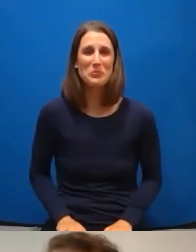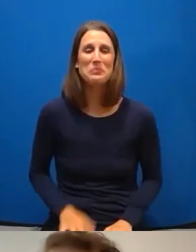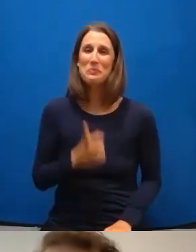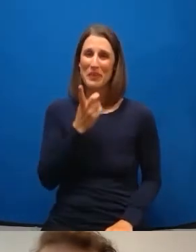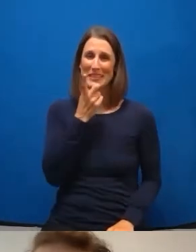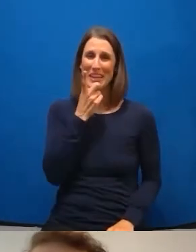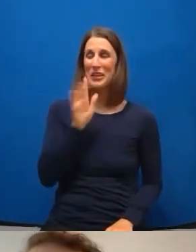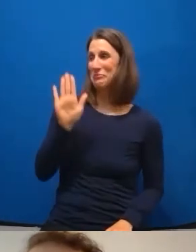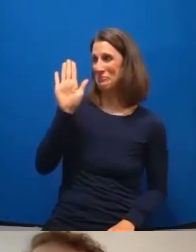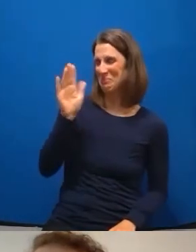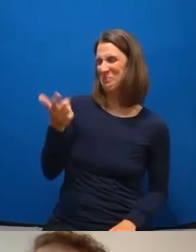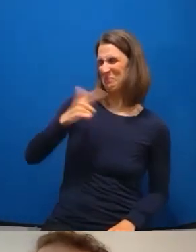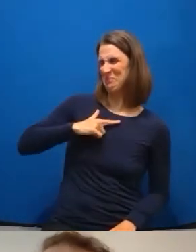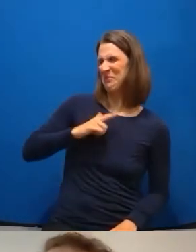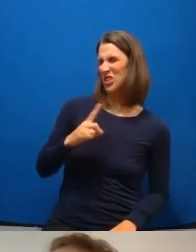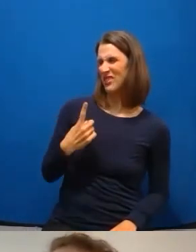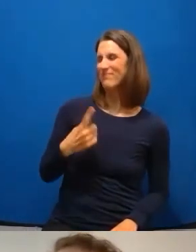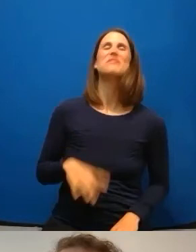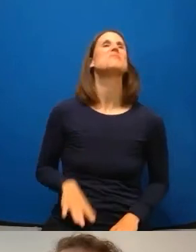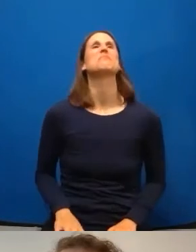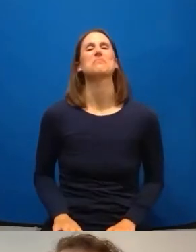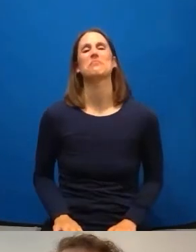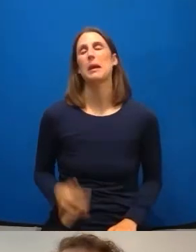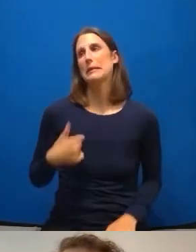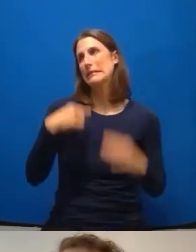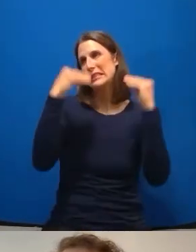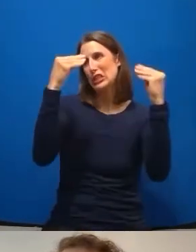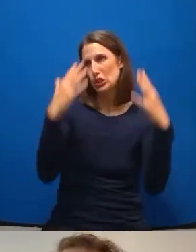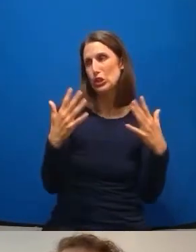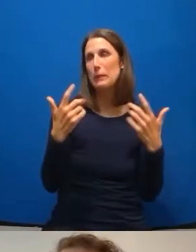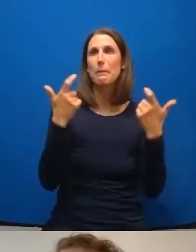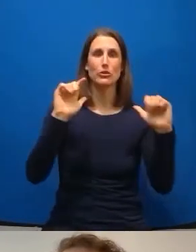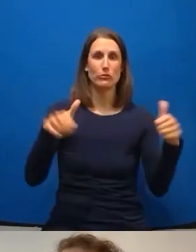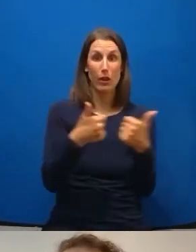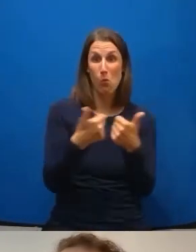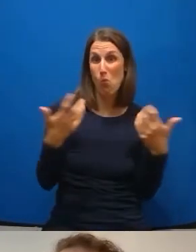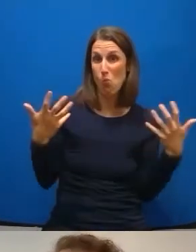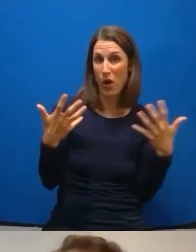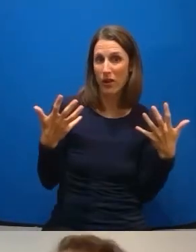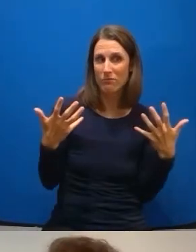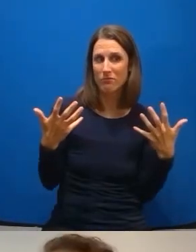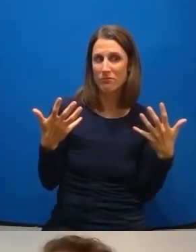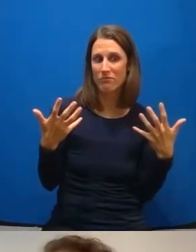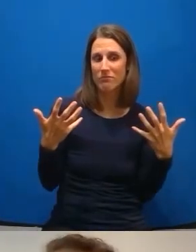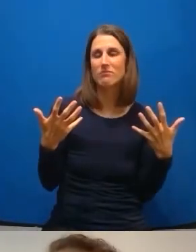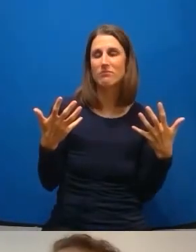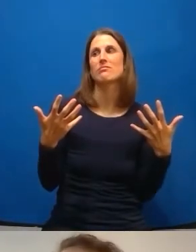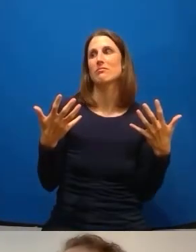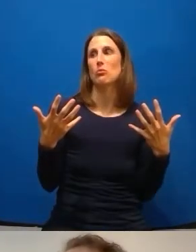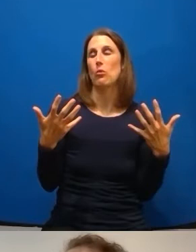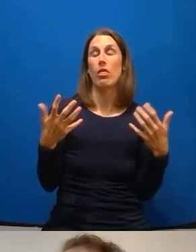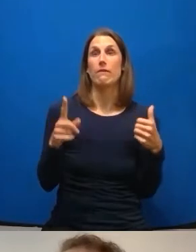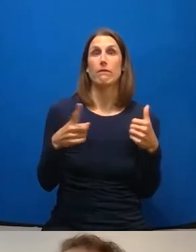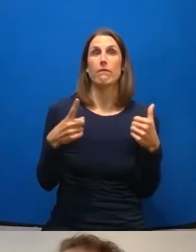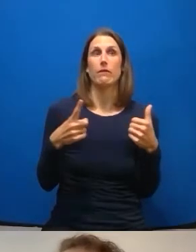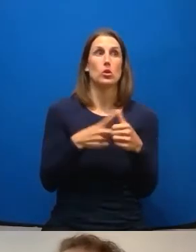Okay, I'll go. I mean, in the beginning, the biggest challenge was definitely, knowing what was happening, and then 2,